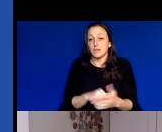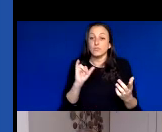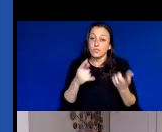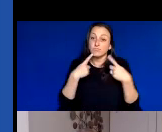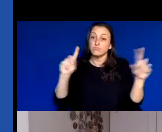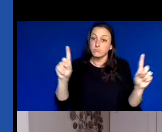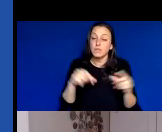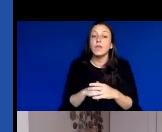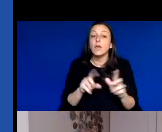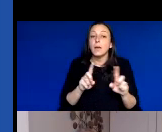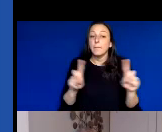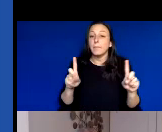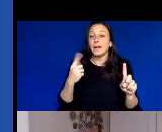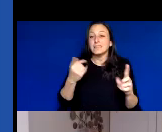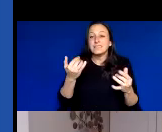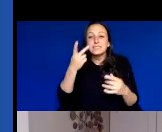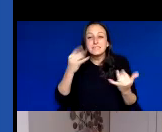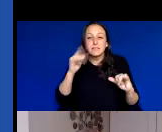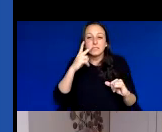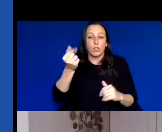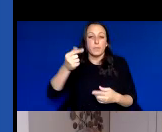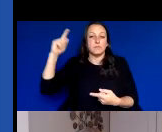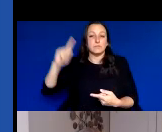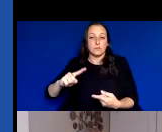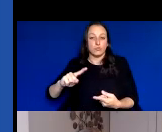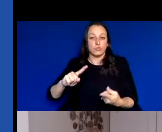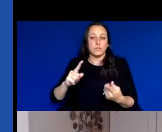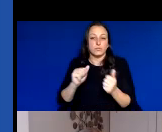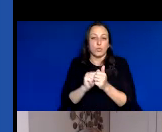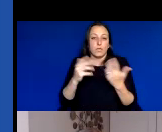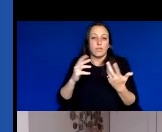are seeing a little bit of a decrease there as well. Next slide.